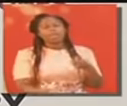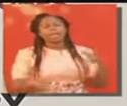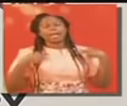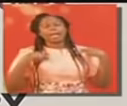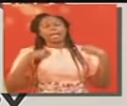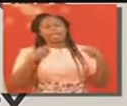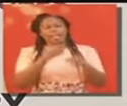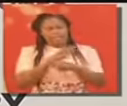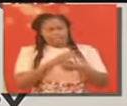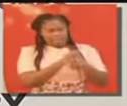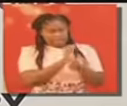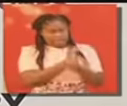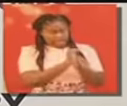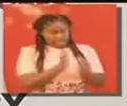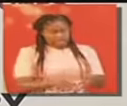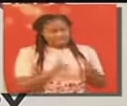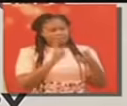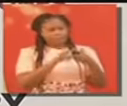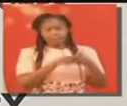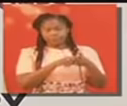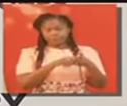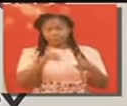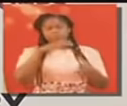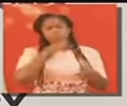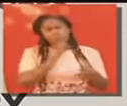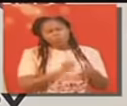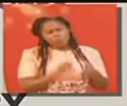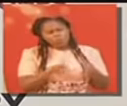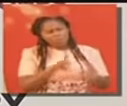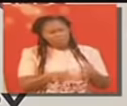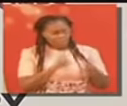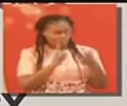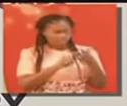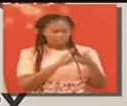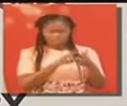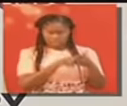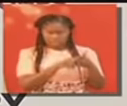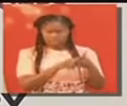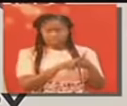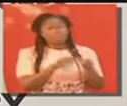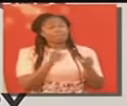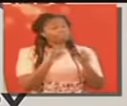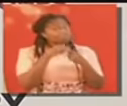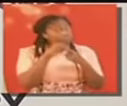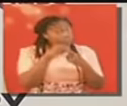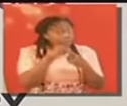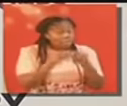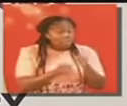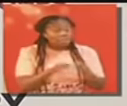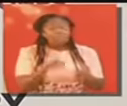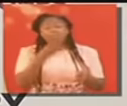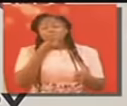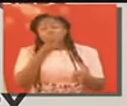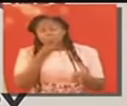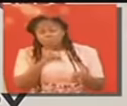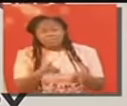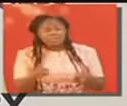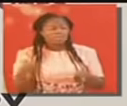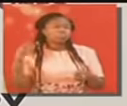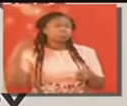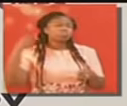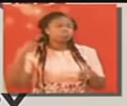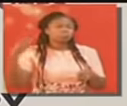workers. Two, our elderly, especially those of you with diabetes, hypertension, the